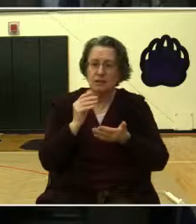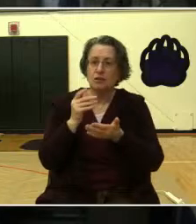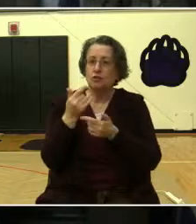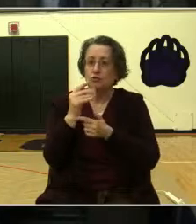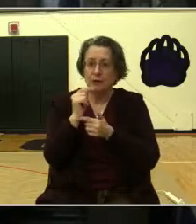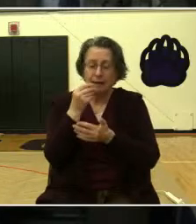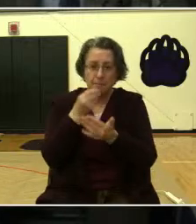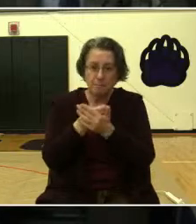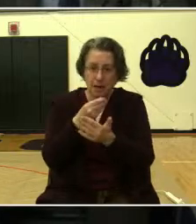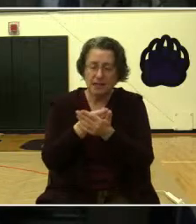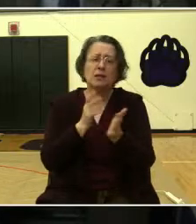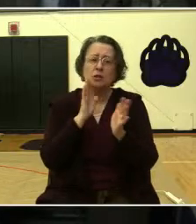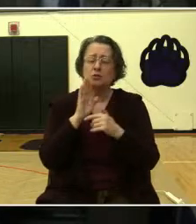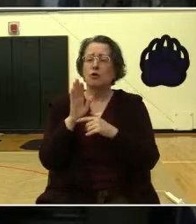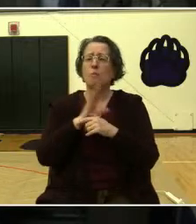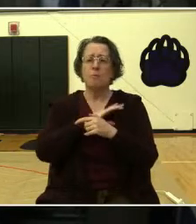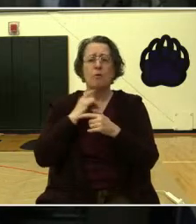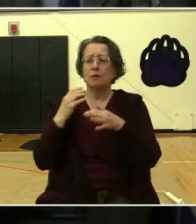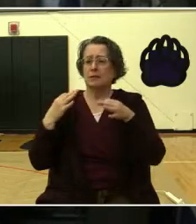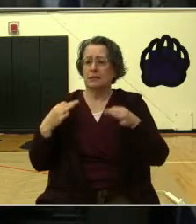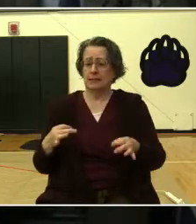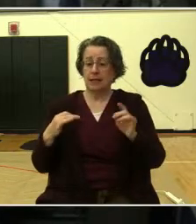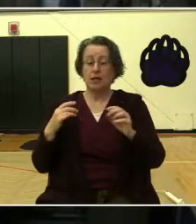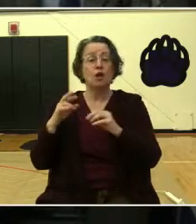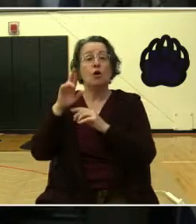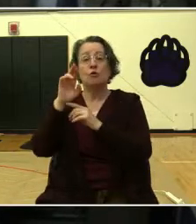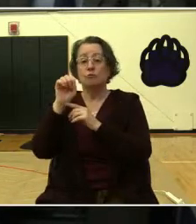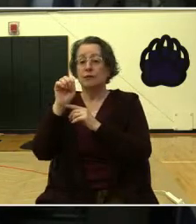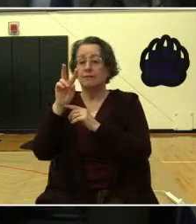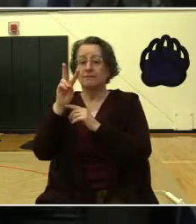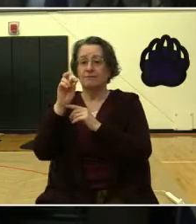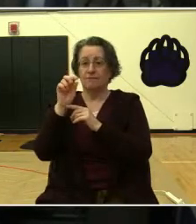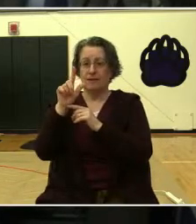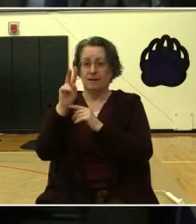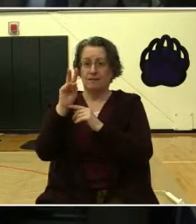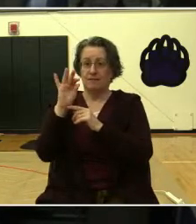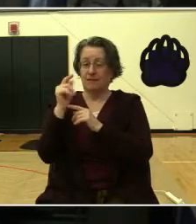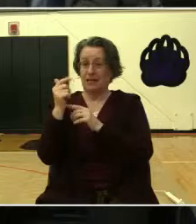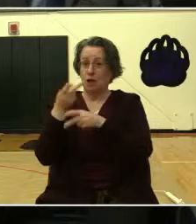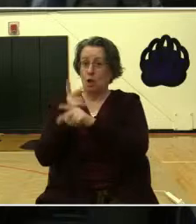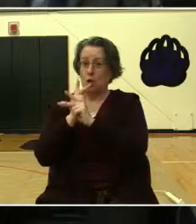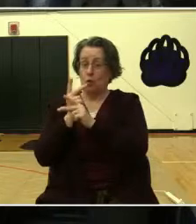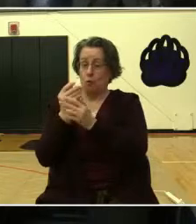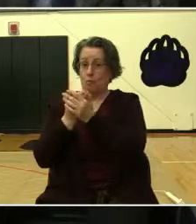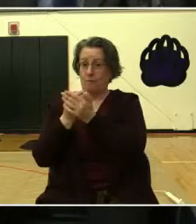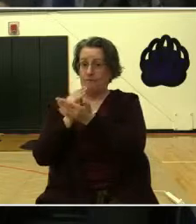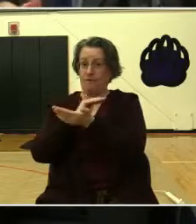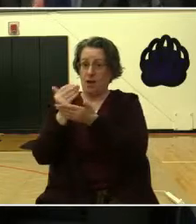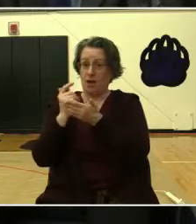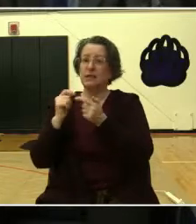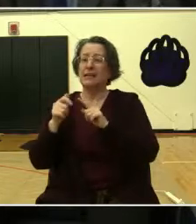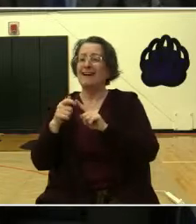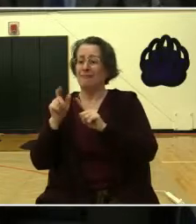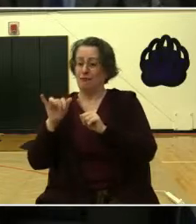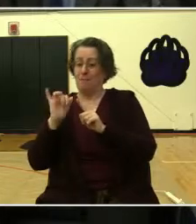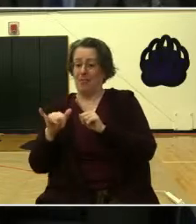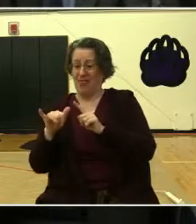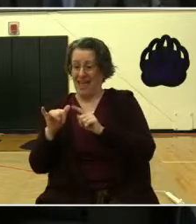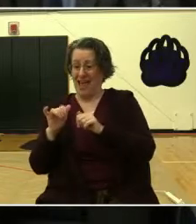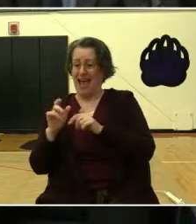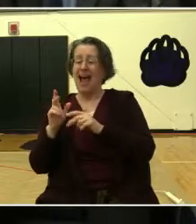to allocate 160 out of the revolving Loan Fund uh for the DBA to utilize